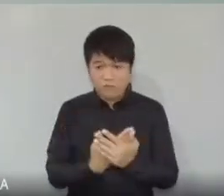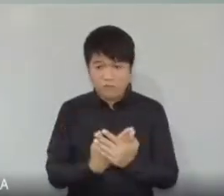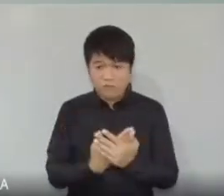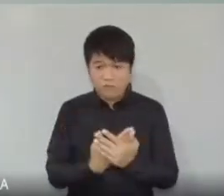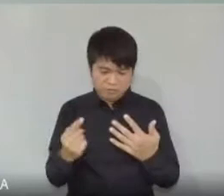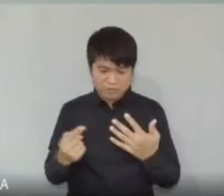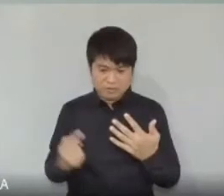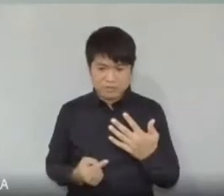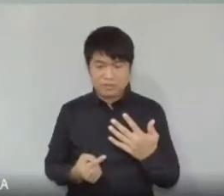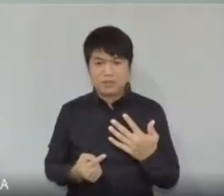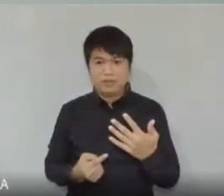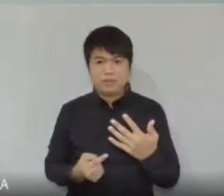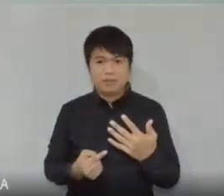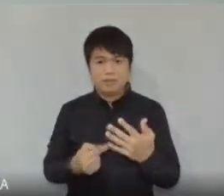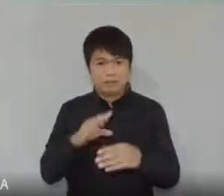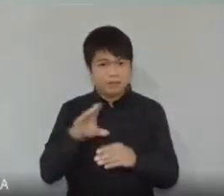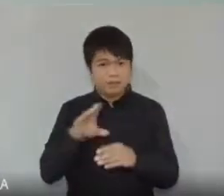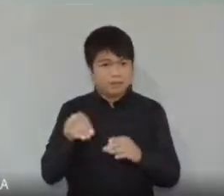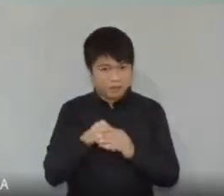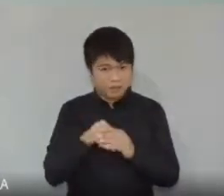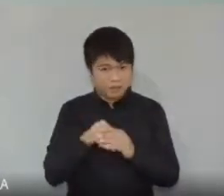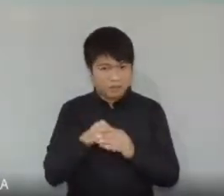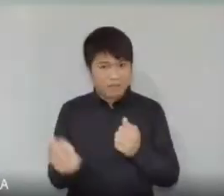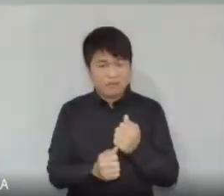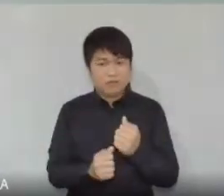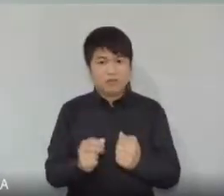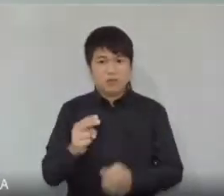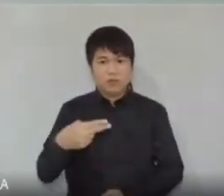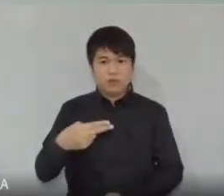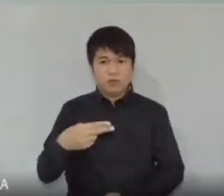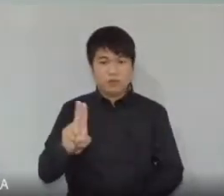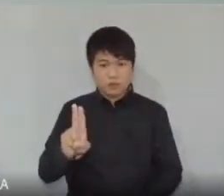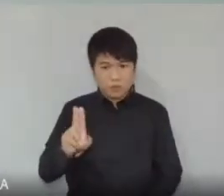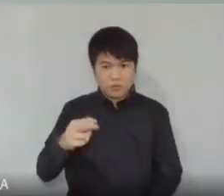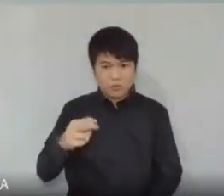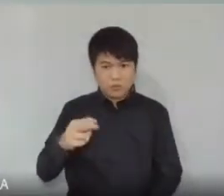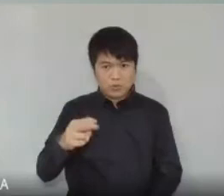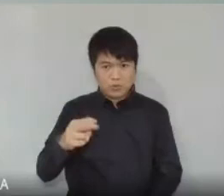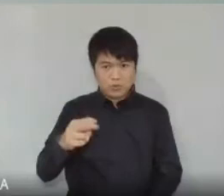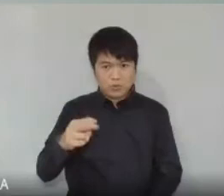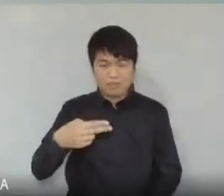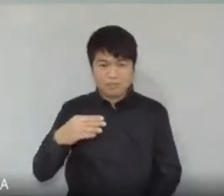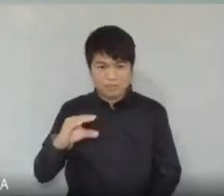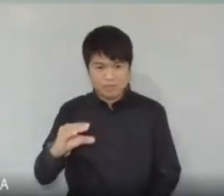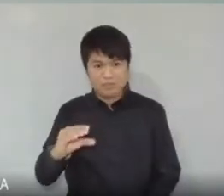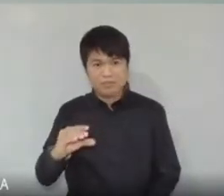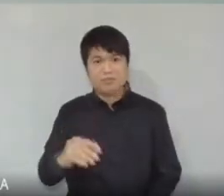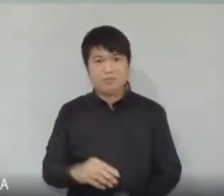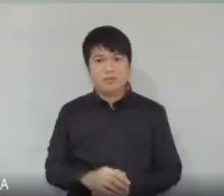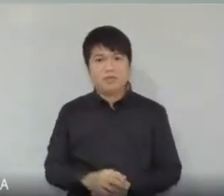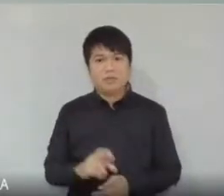is remote health packages, no? This is an innovative and cost-efficient and